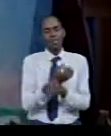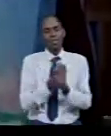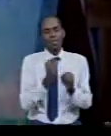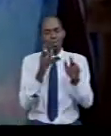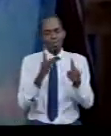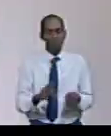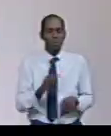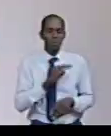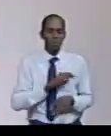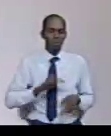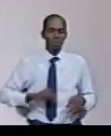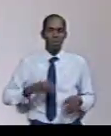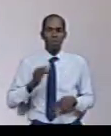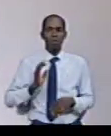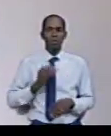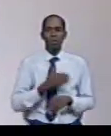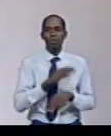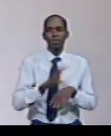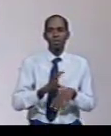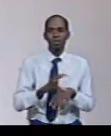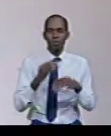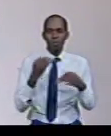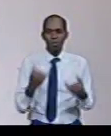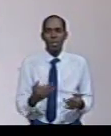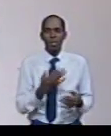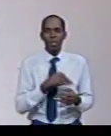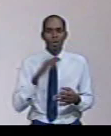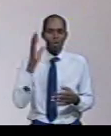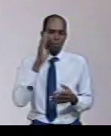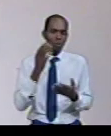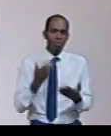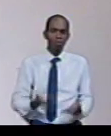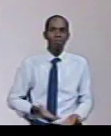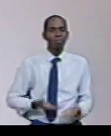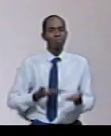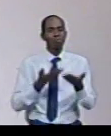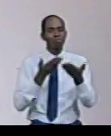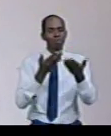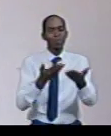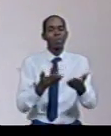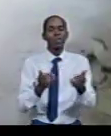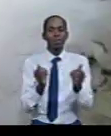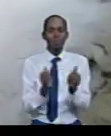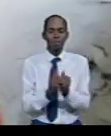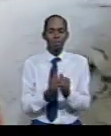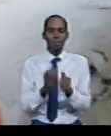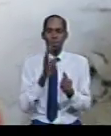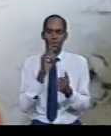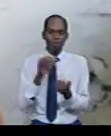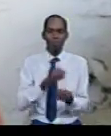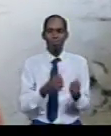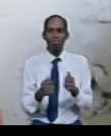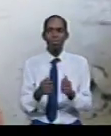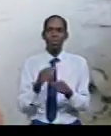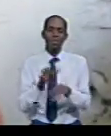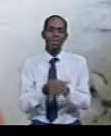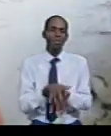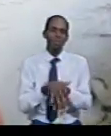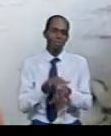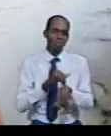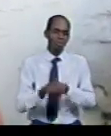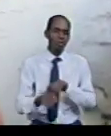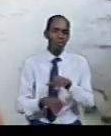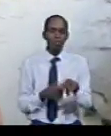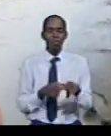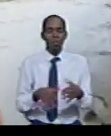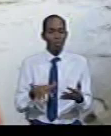member of our church now, and they present them for water baptism. Deception. Those